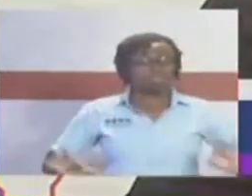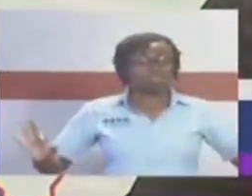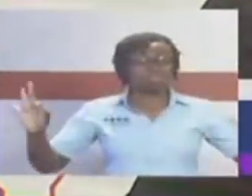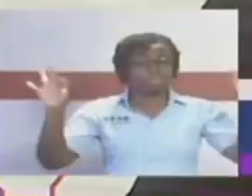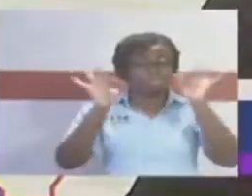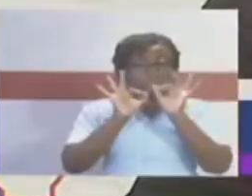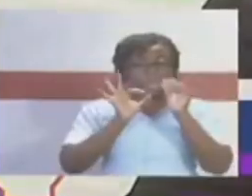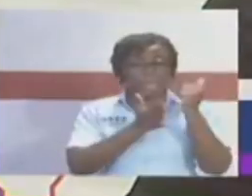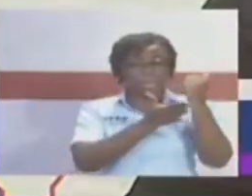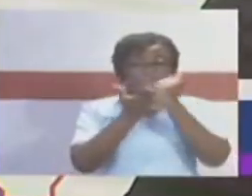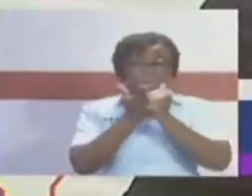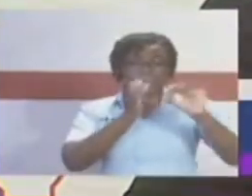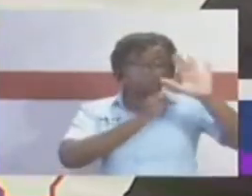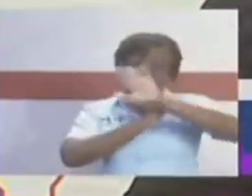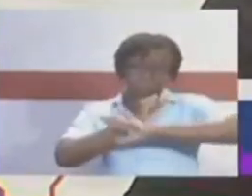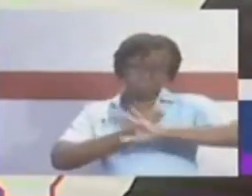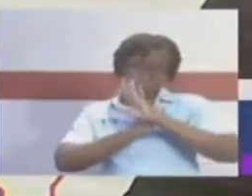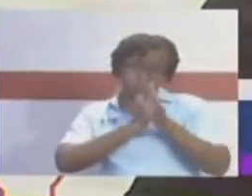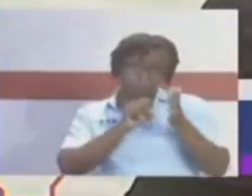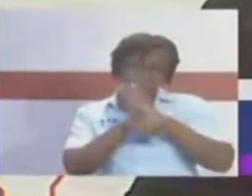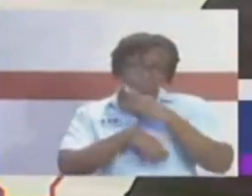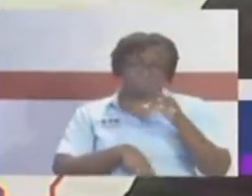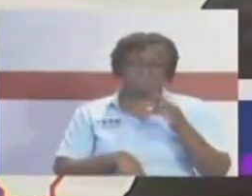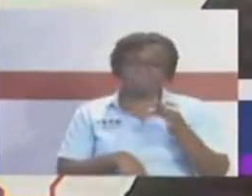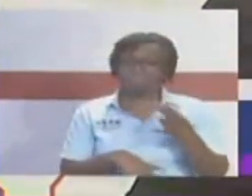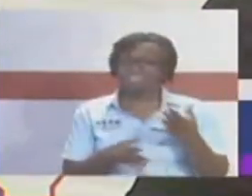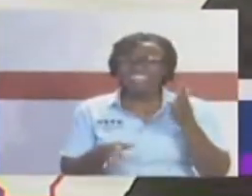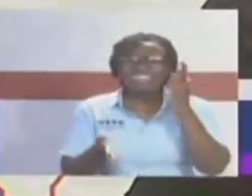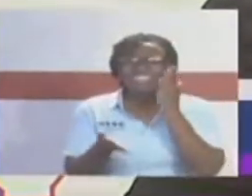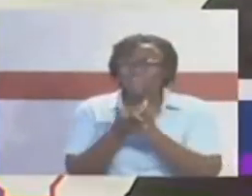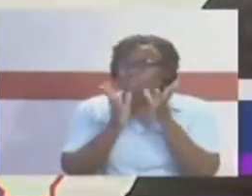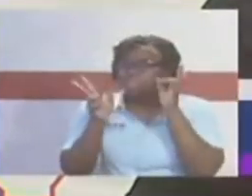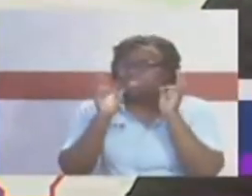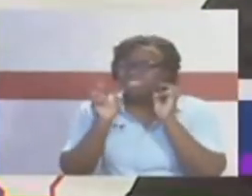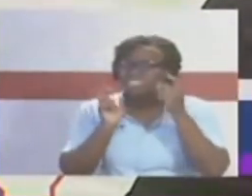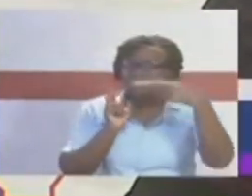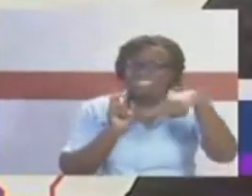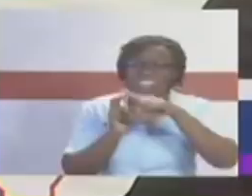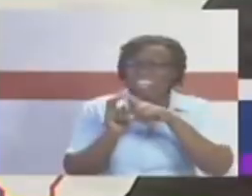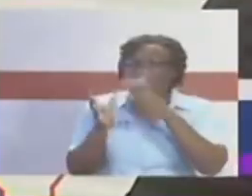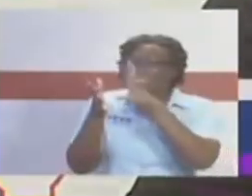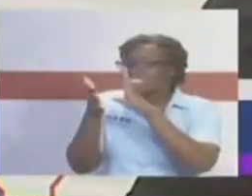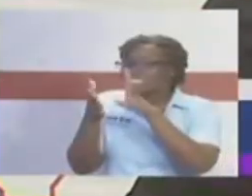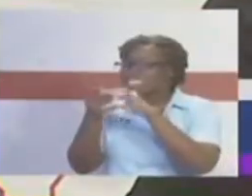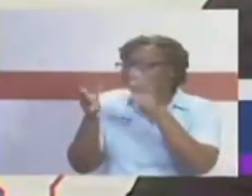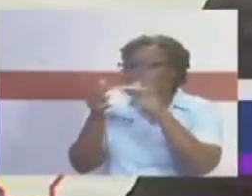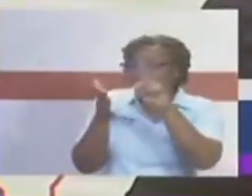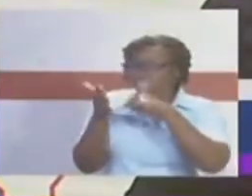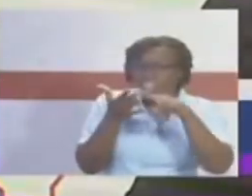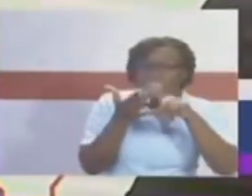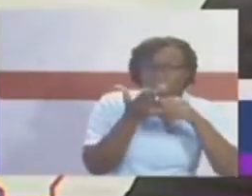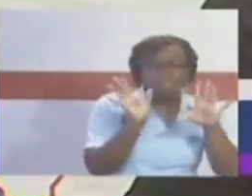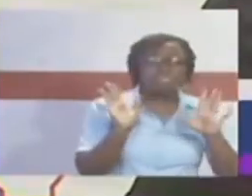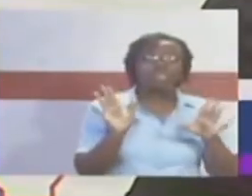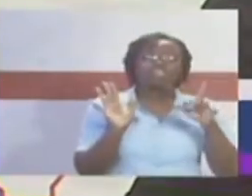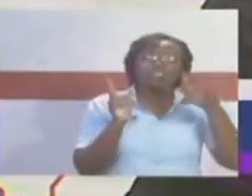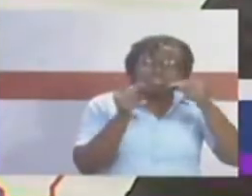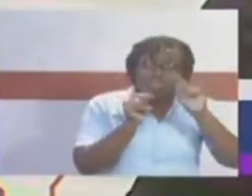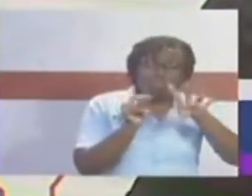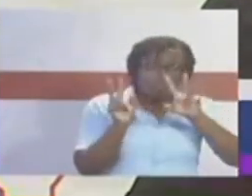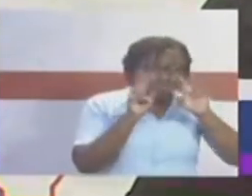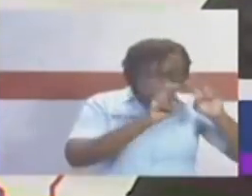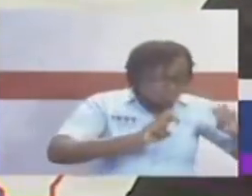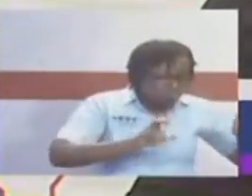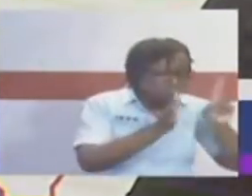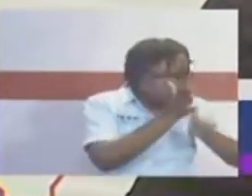against COVID-19. Stop listening to conspiracy theories. Be informed and educate yourself by reading credible